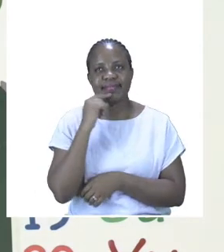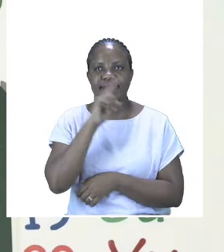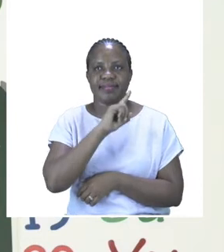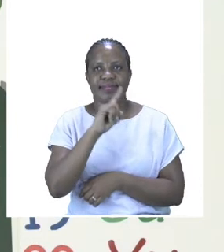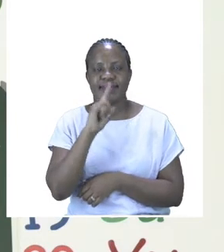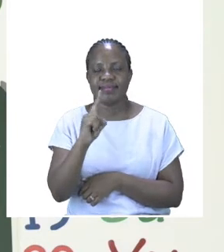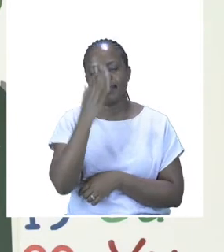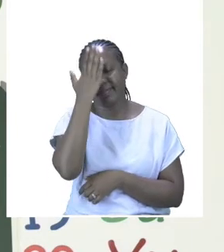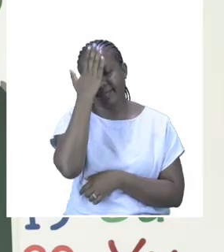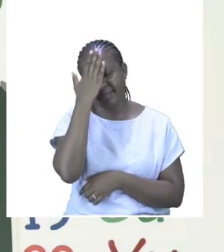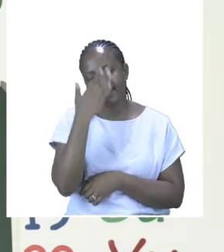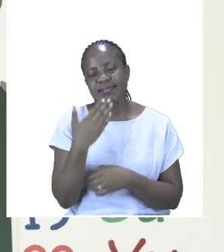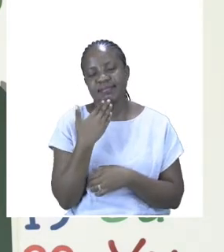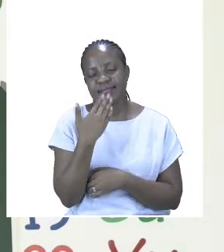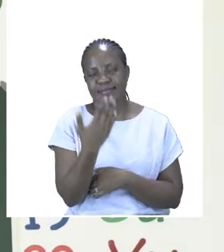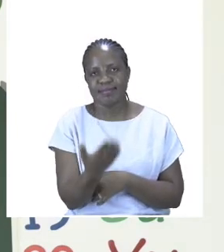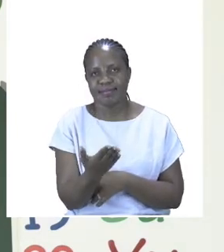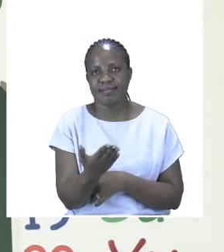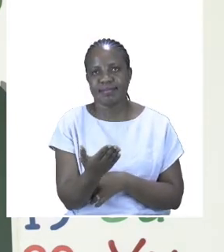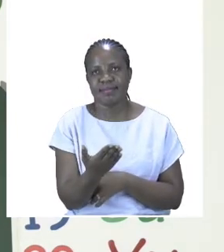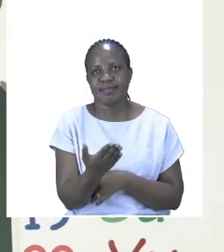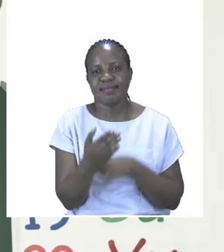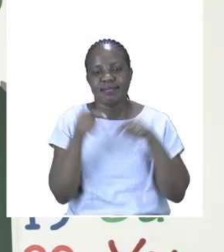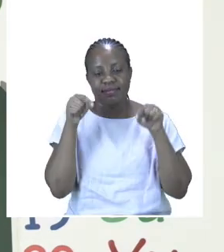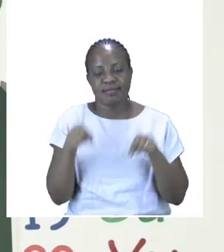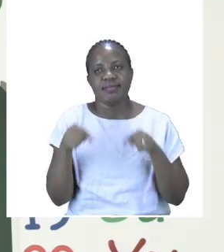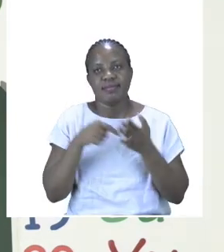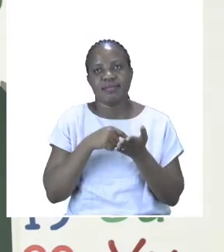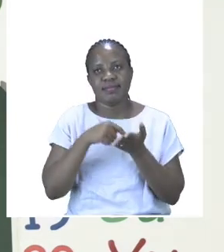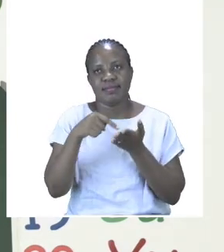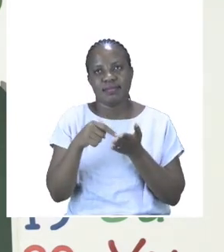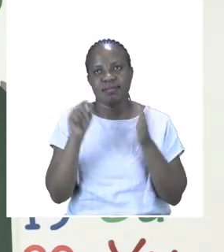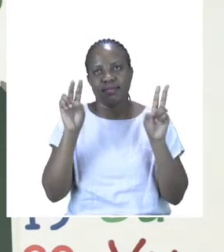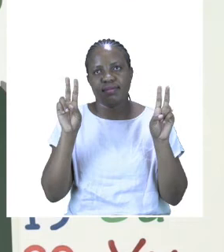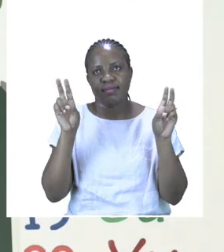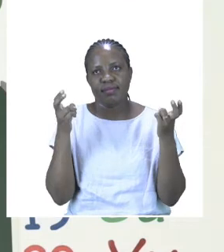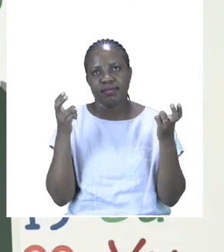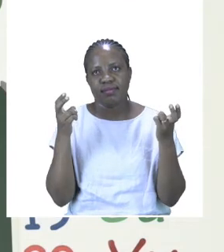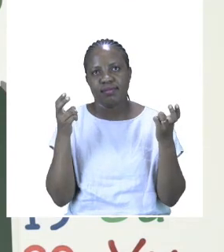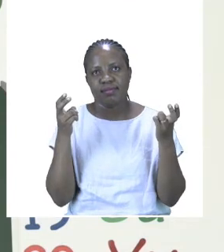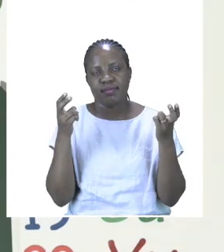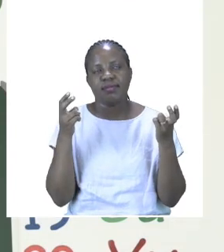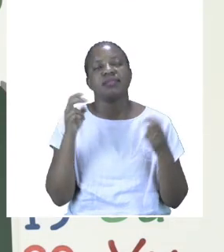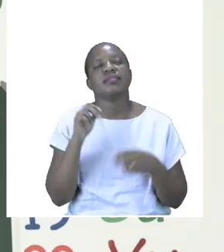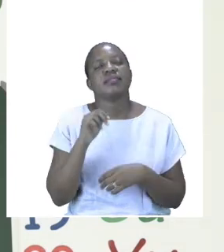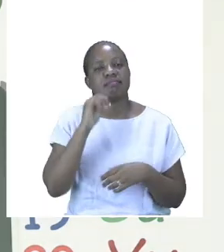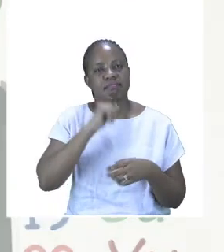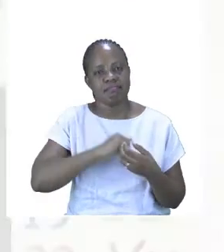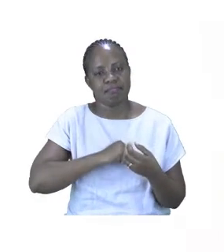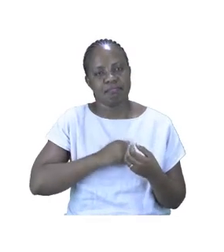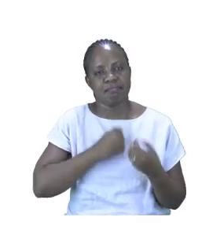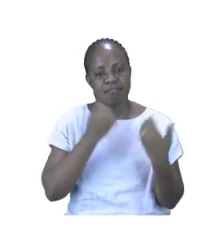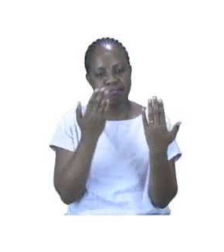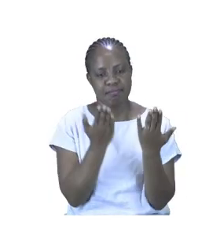for joining me today. Our theme this week has been My School